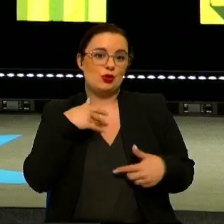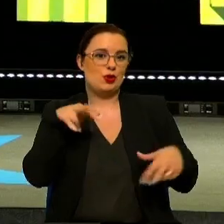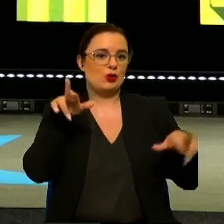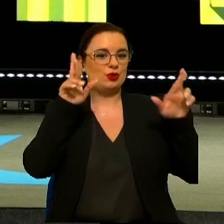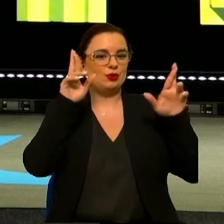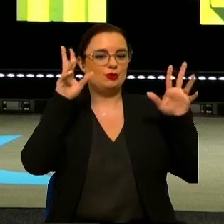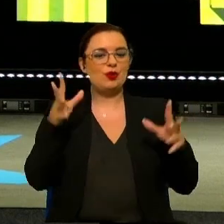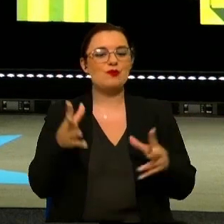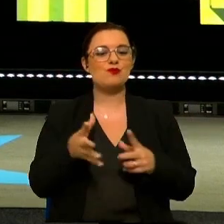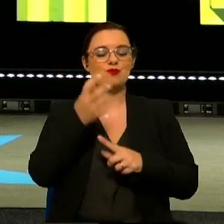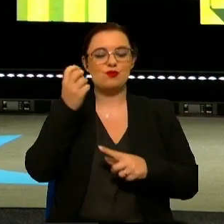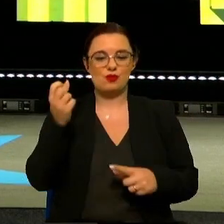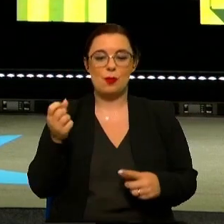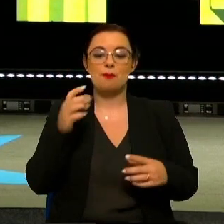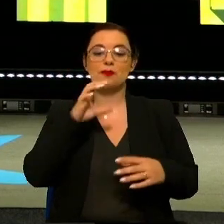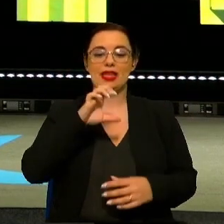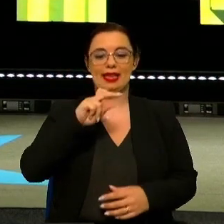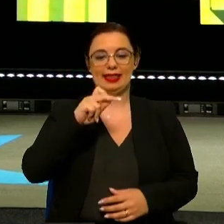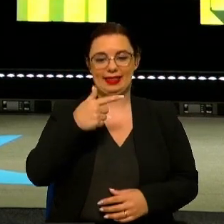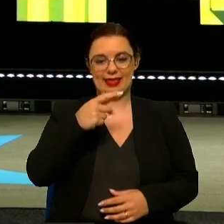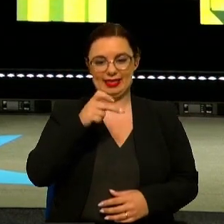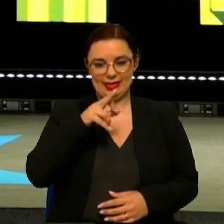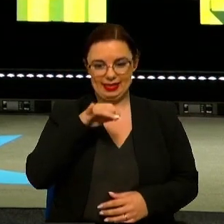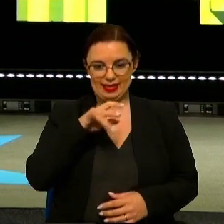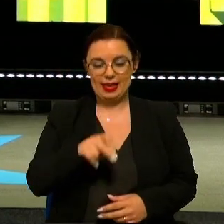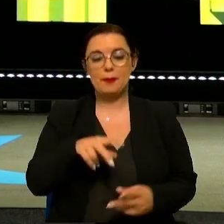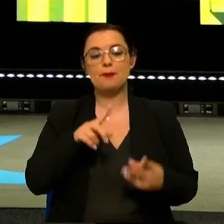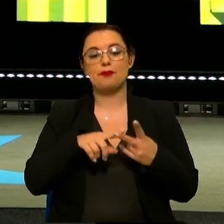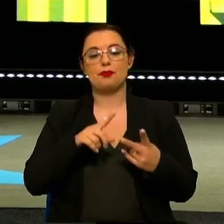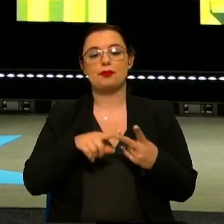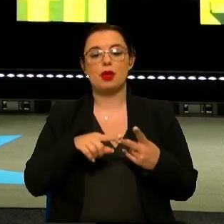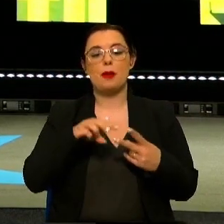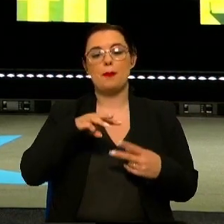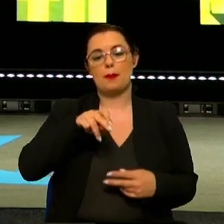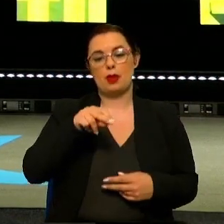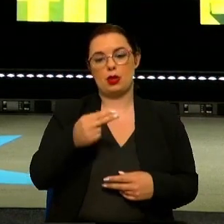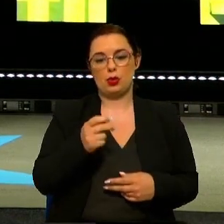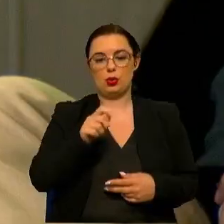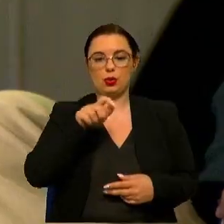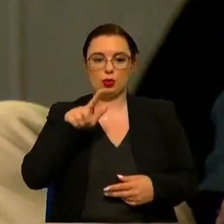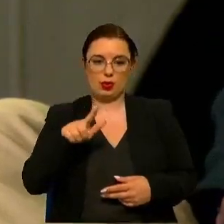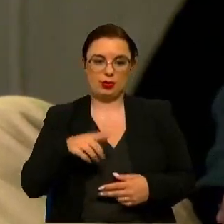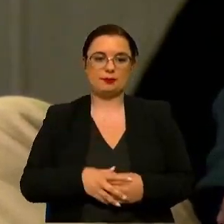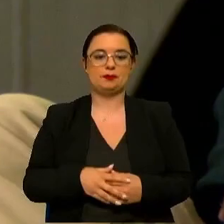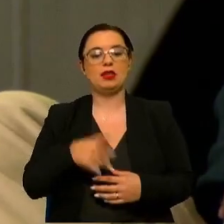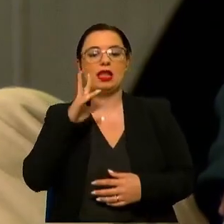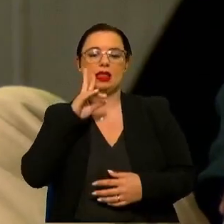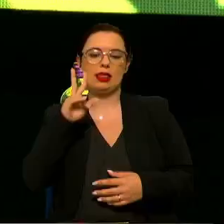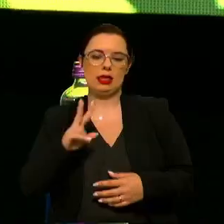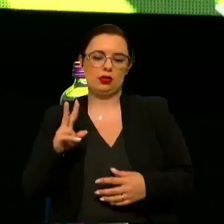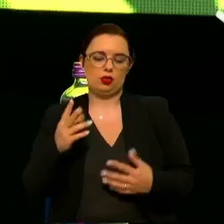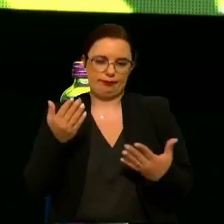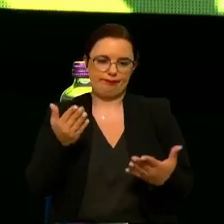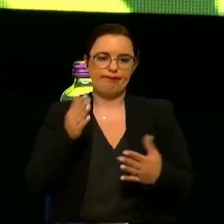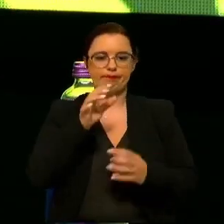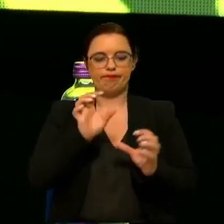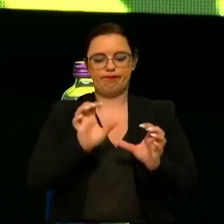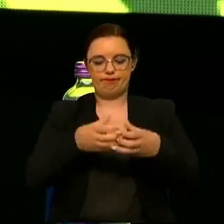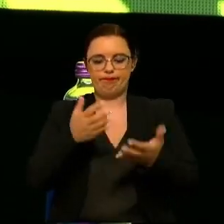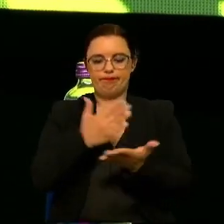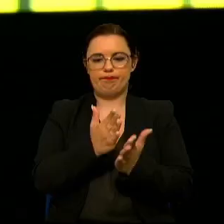próximos convidados. Shielding some of the defense communication we have with